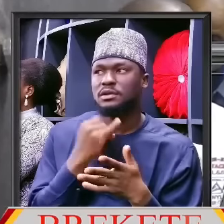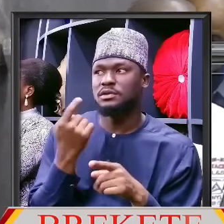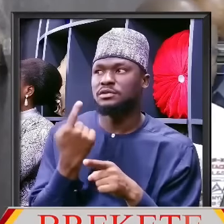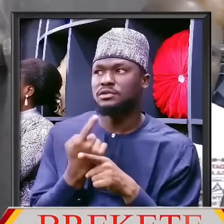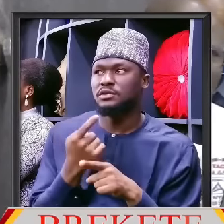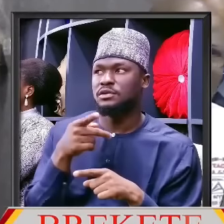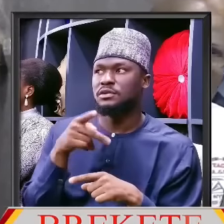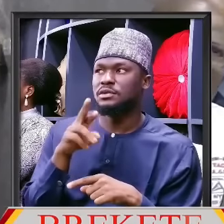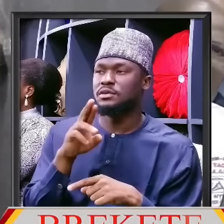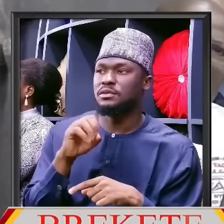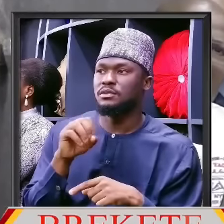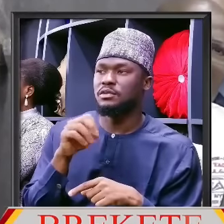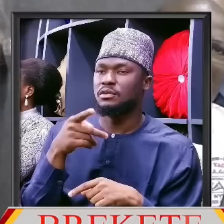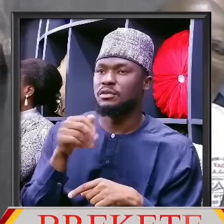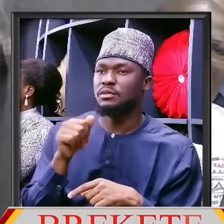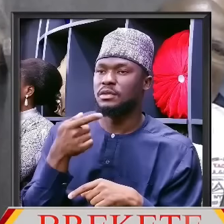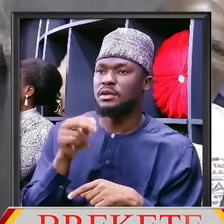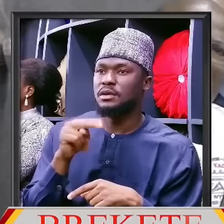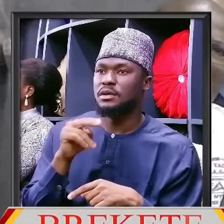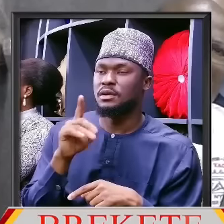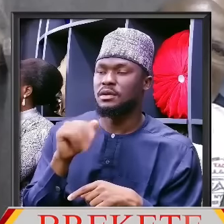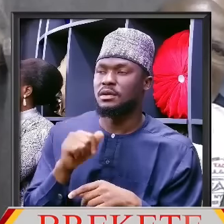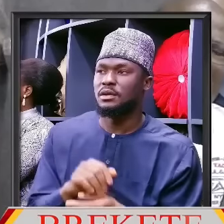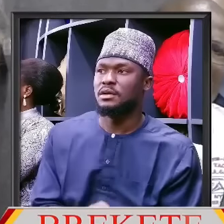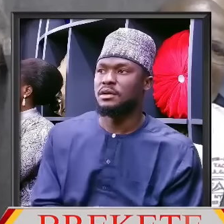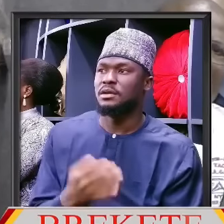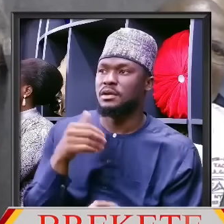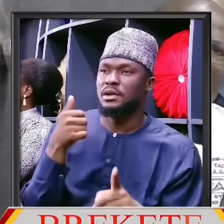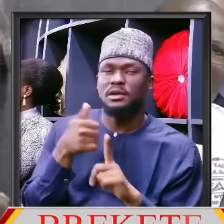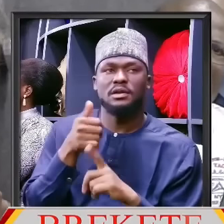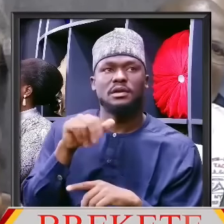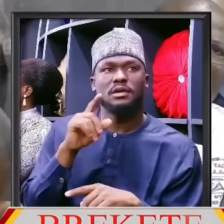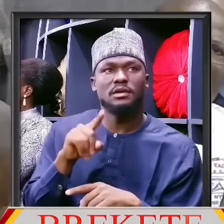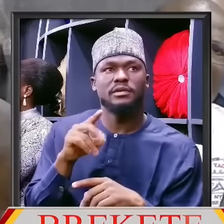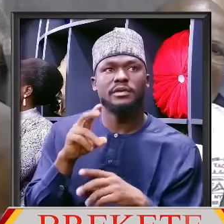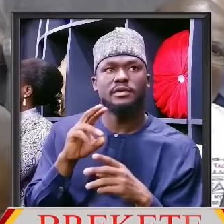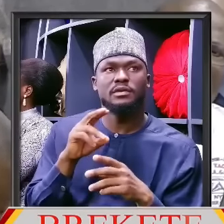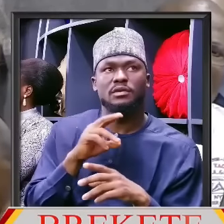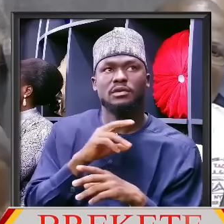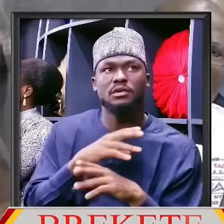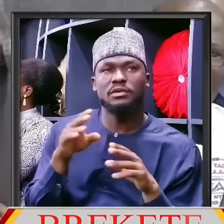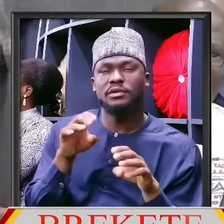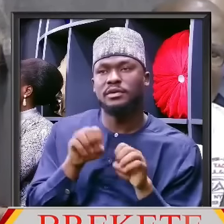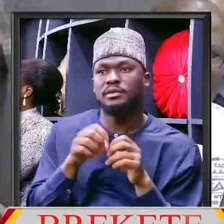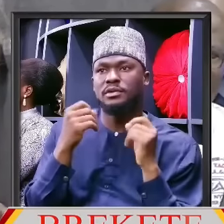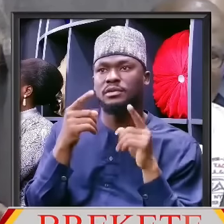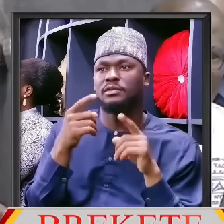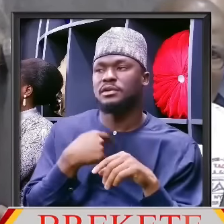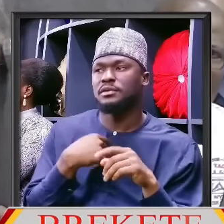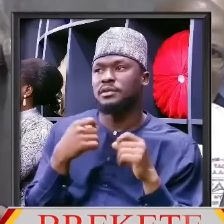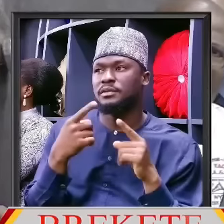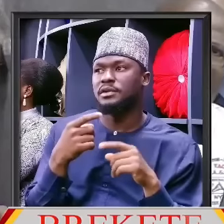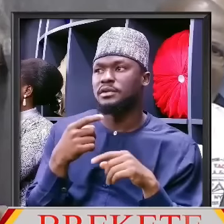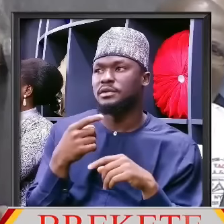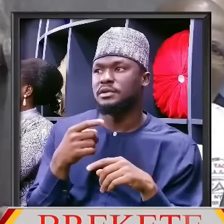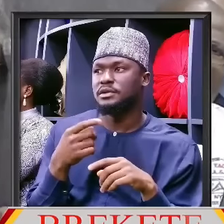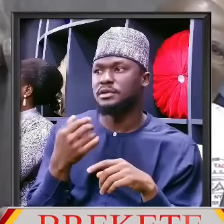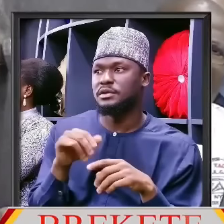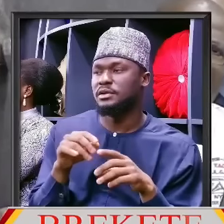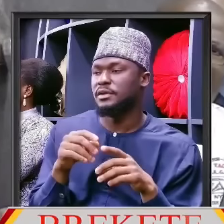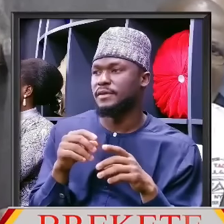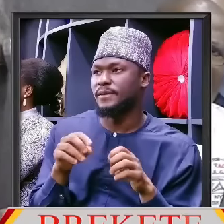propaganda. Because they attack the university, attack everybody. The one way even surprised me first, they can't even dabble into